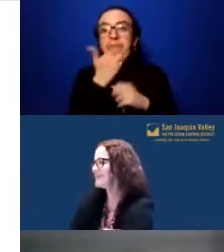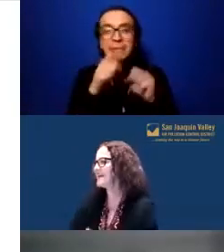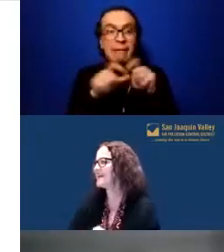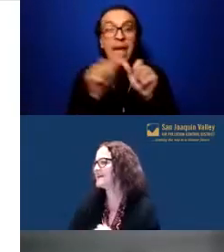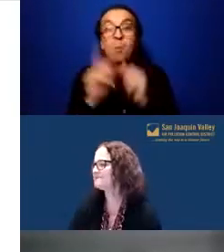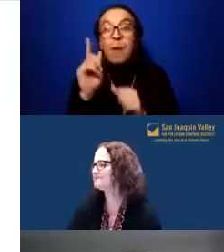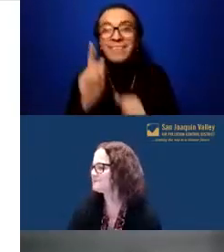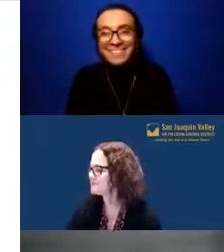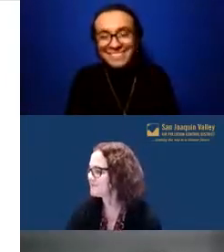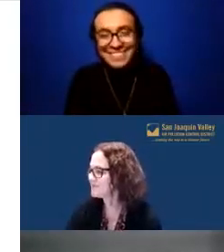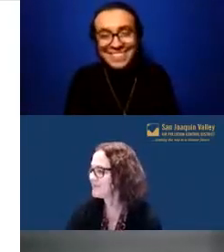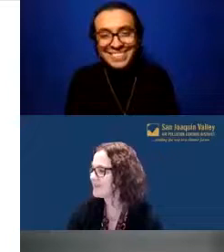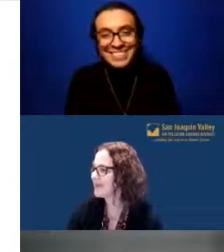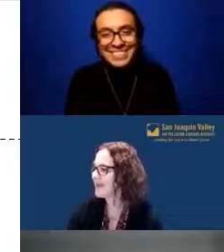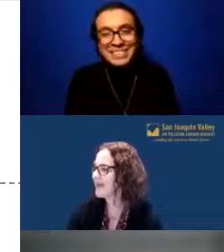group.